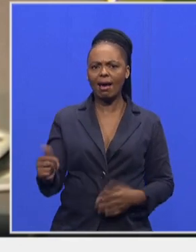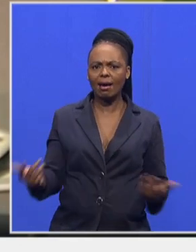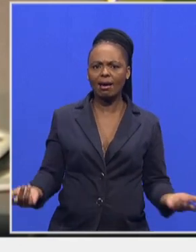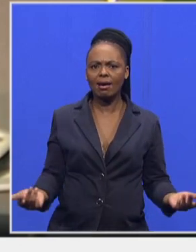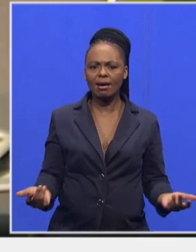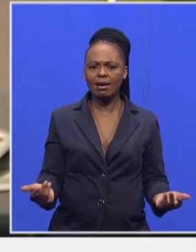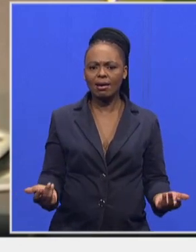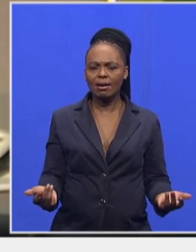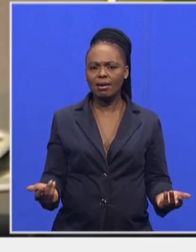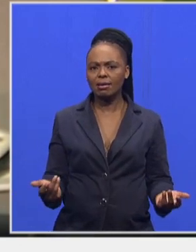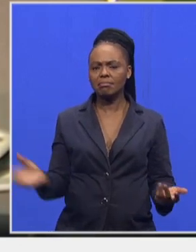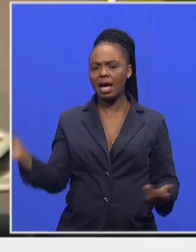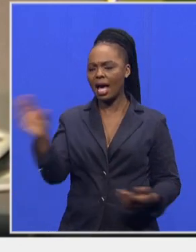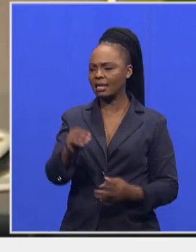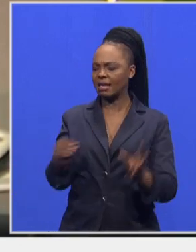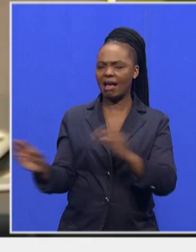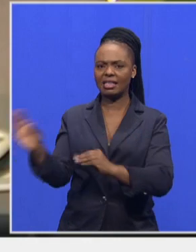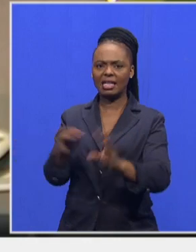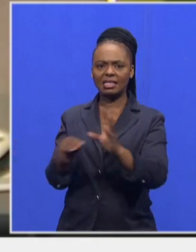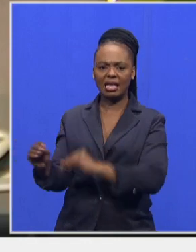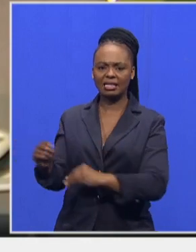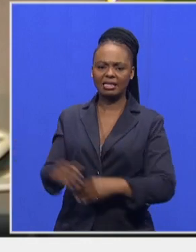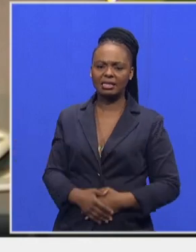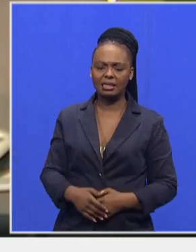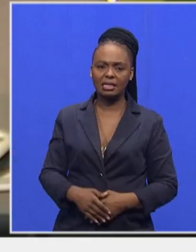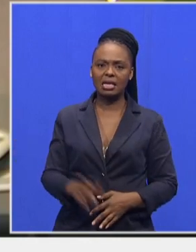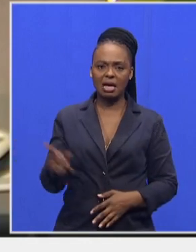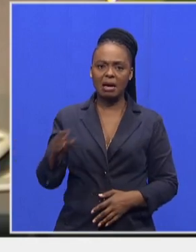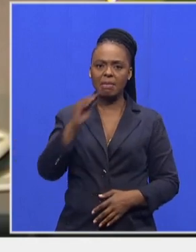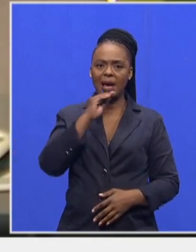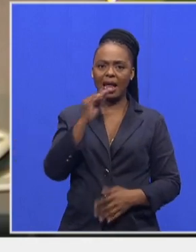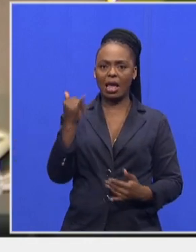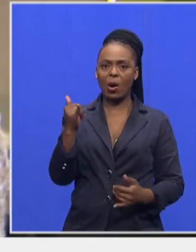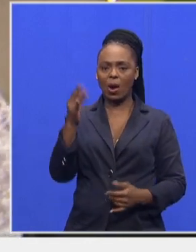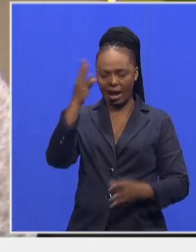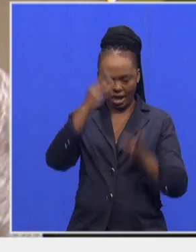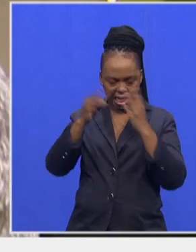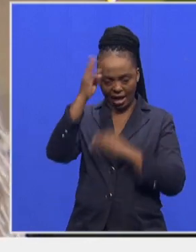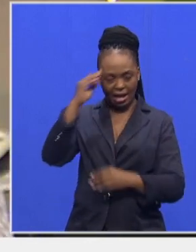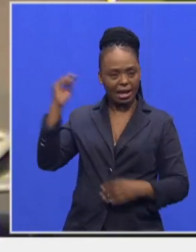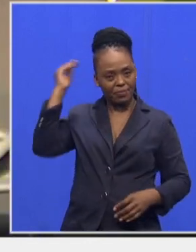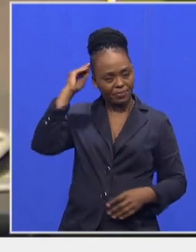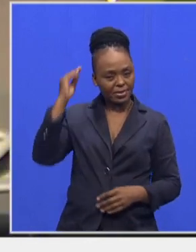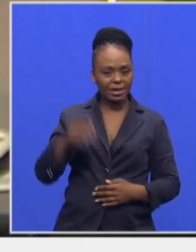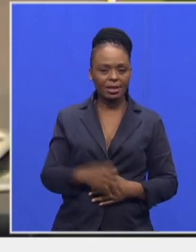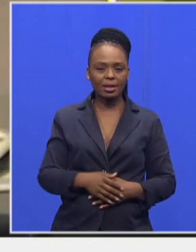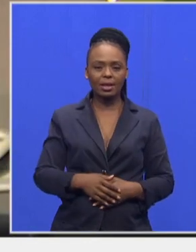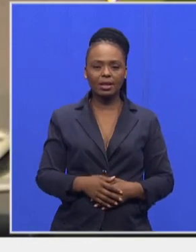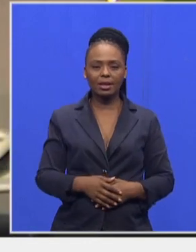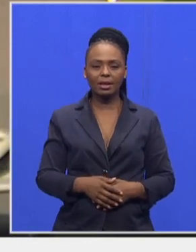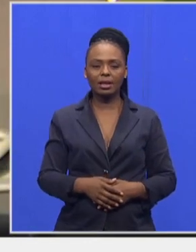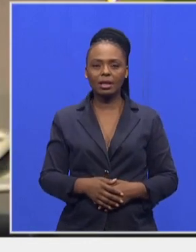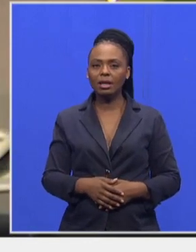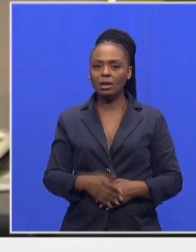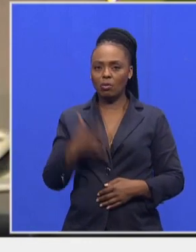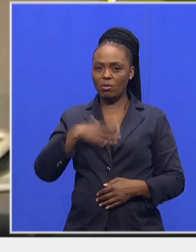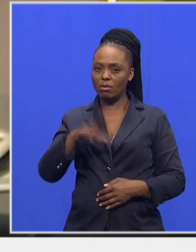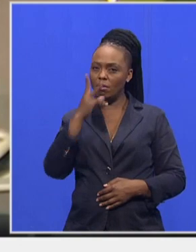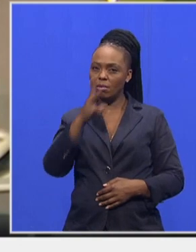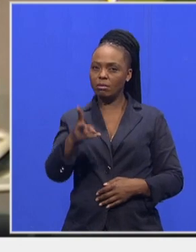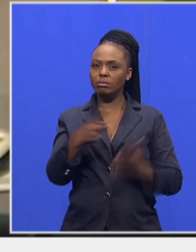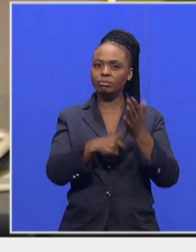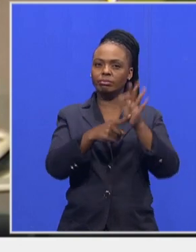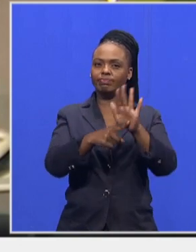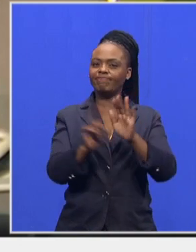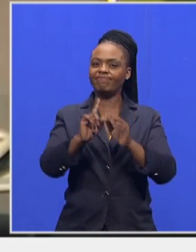is a bitter lesson learned. So we'll have to see what happens here. Guys. And of course, what tricks